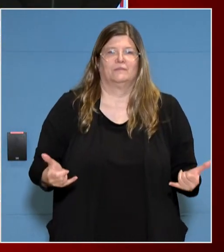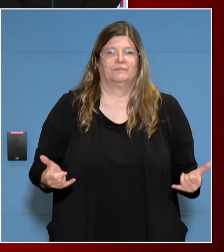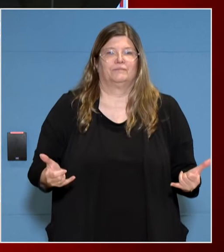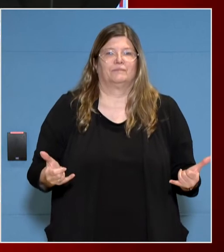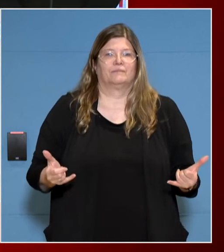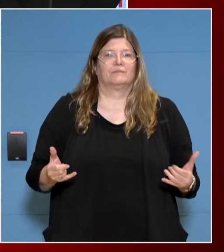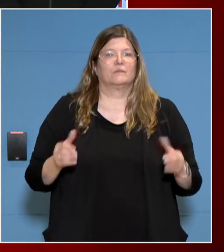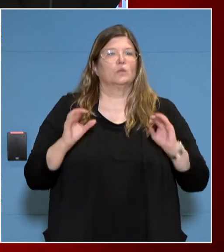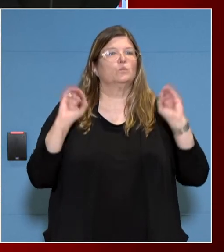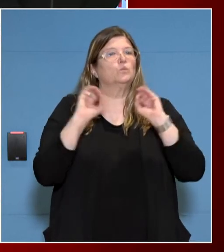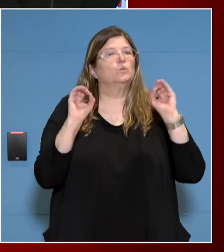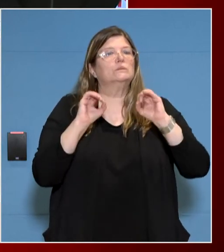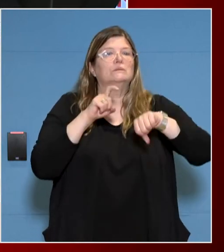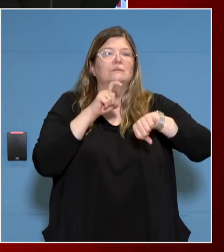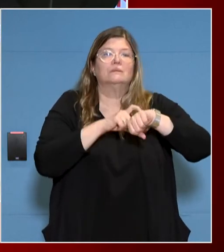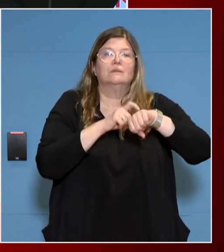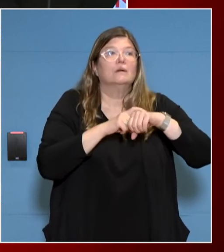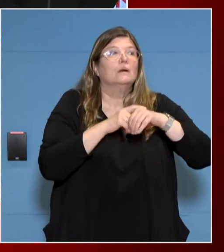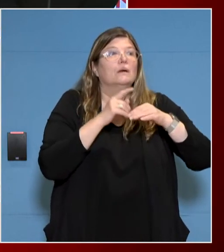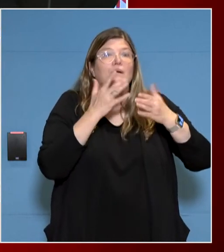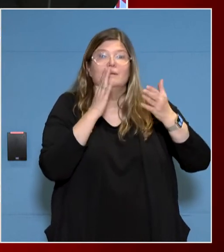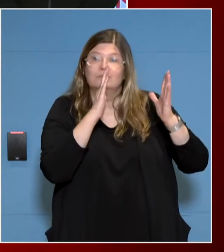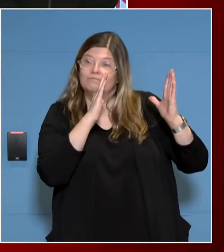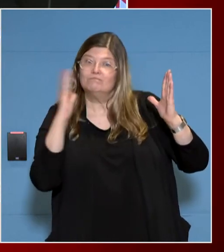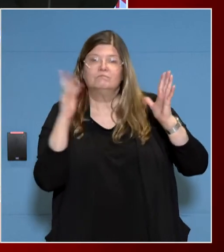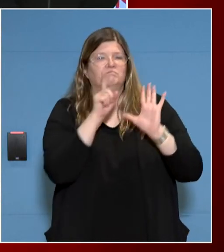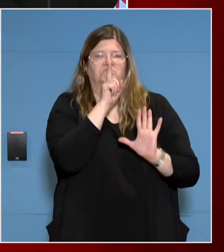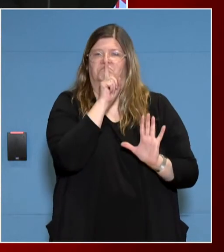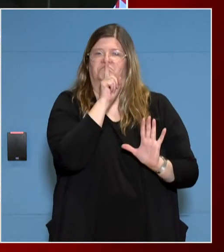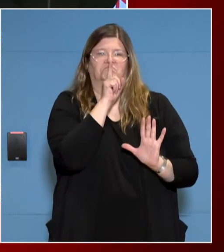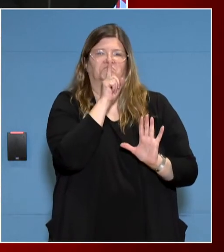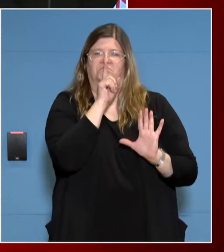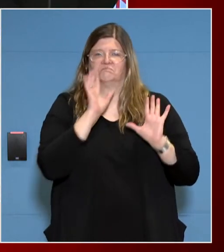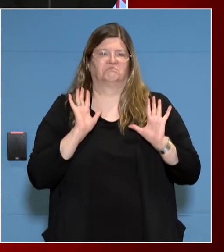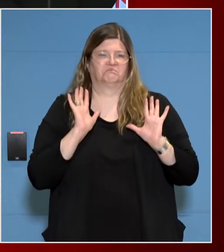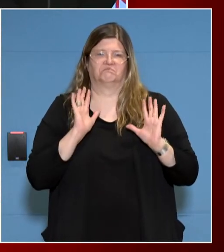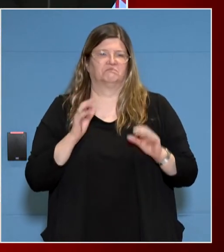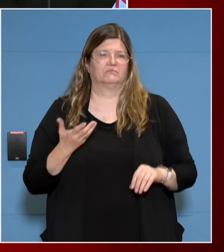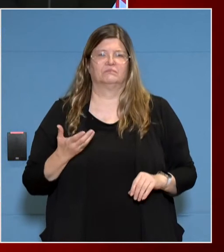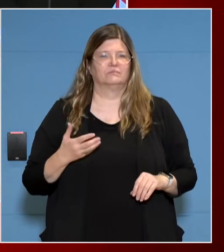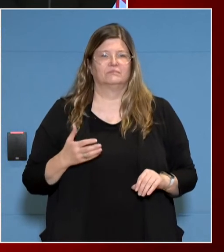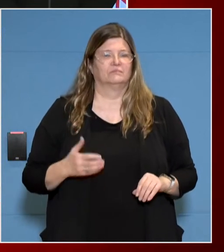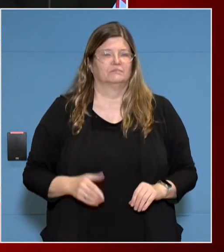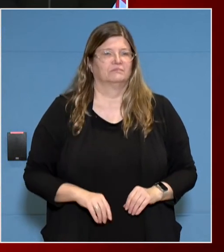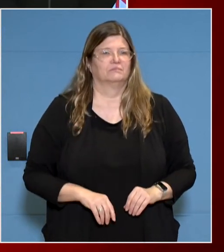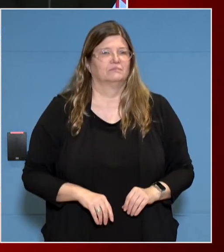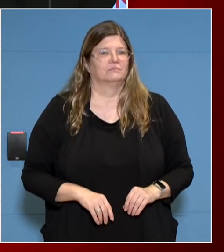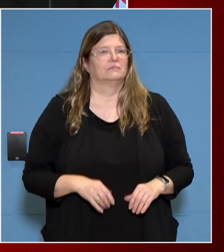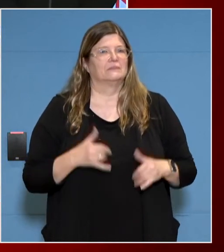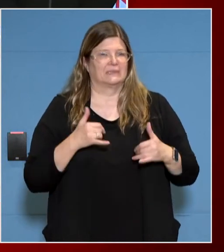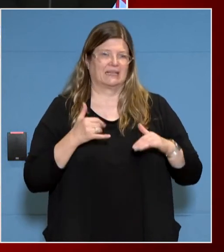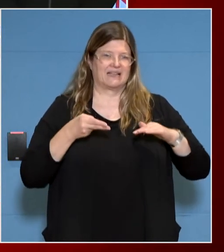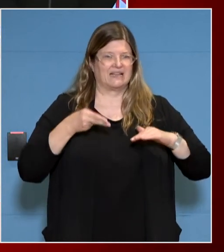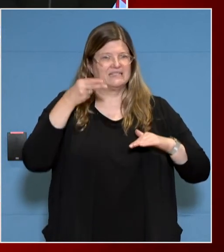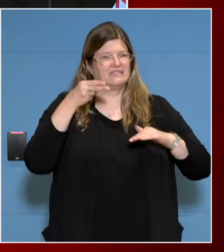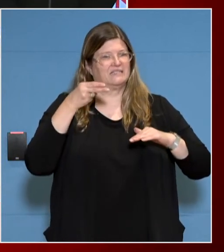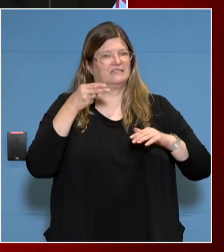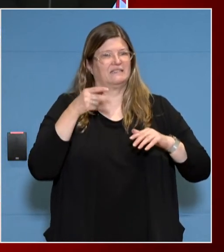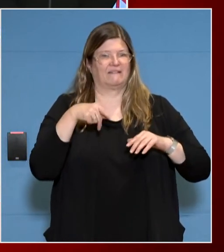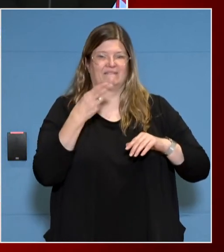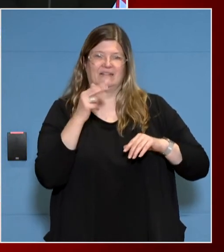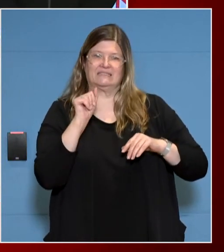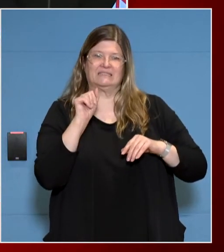will be able to move into any different phase, whether it will be a phase that is higher or lower than our current phase. And the reason